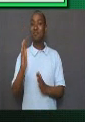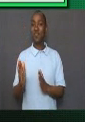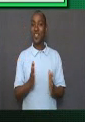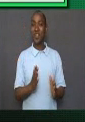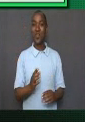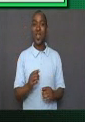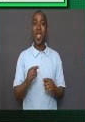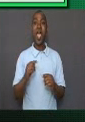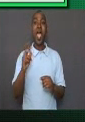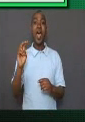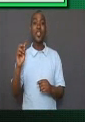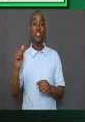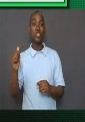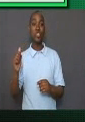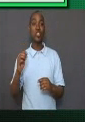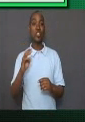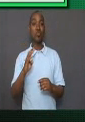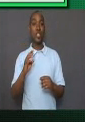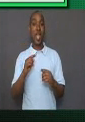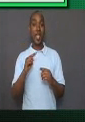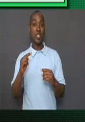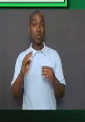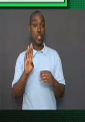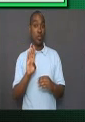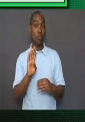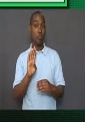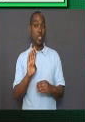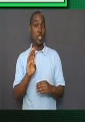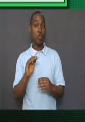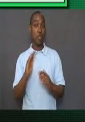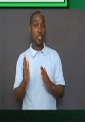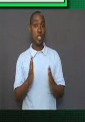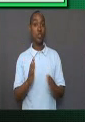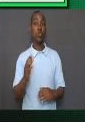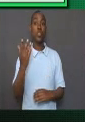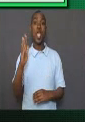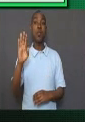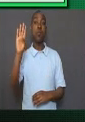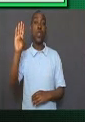and antibody A form type B blood.